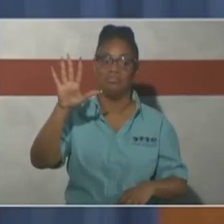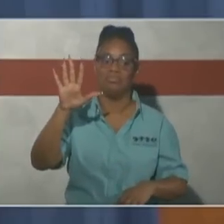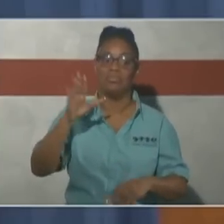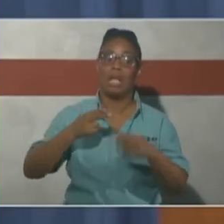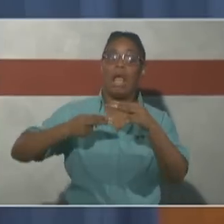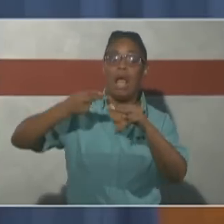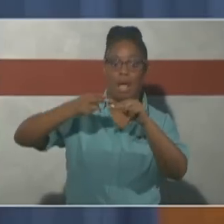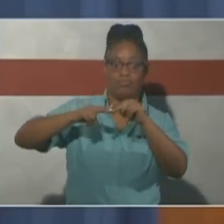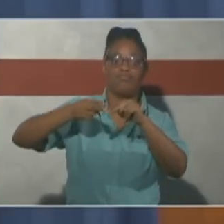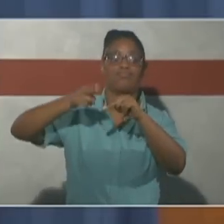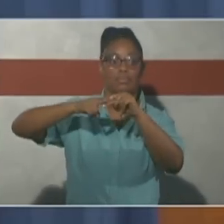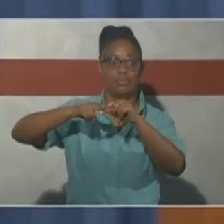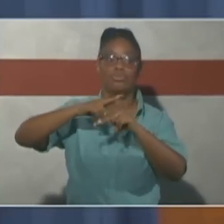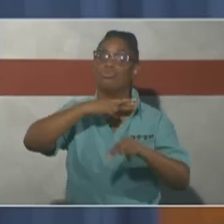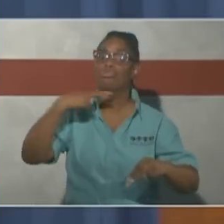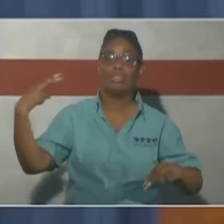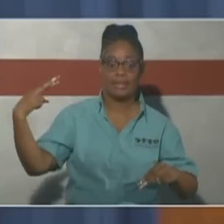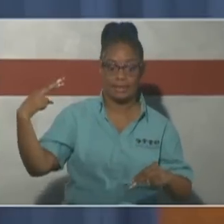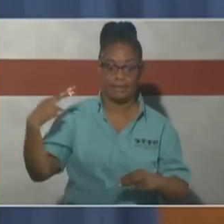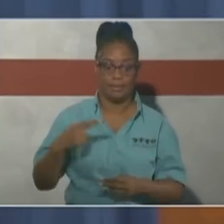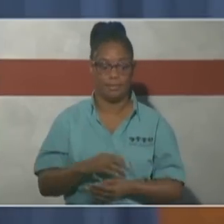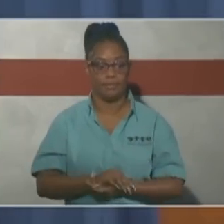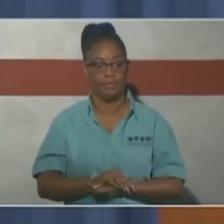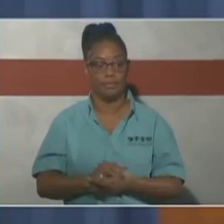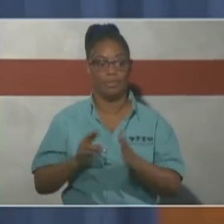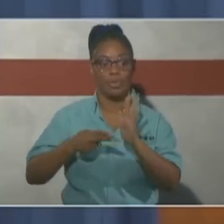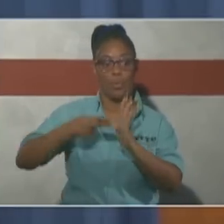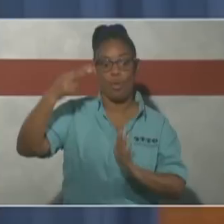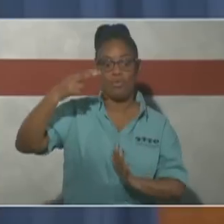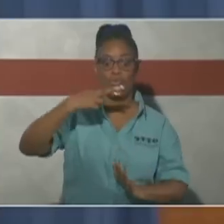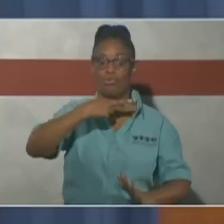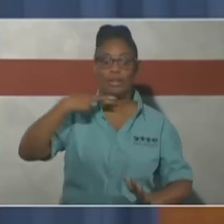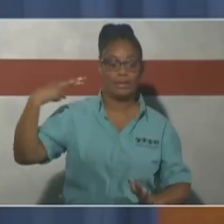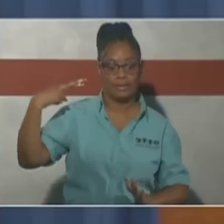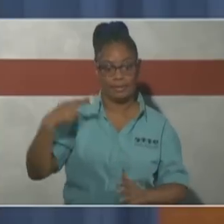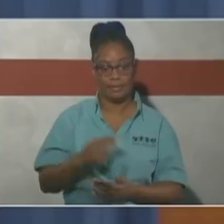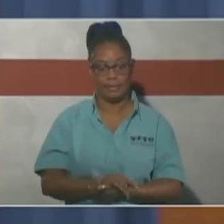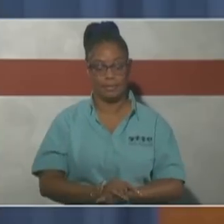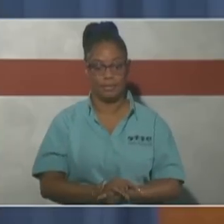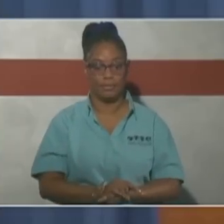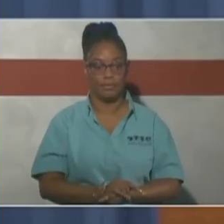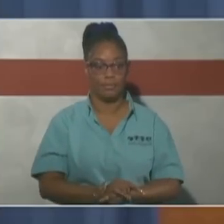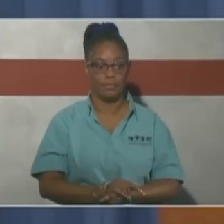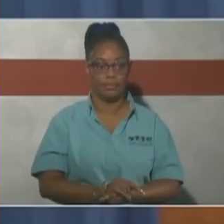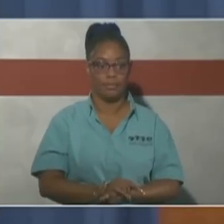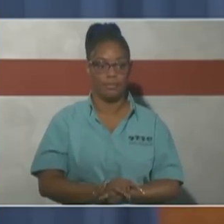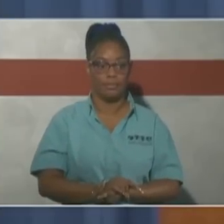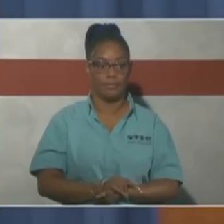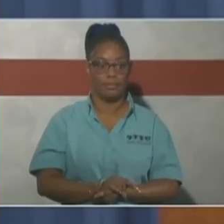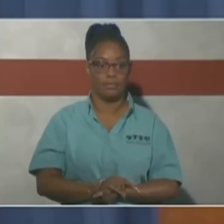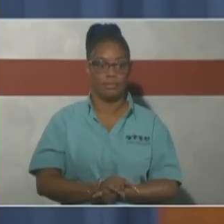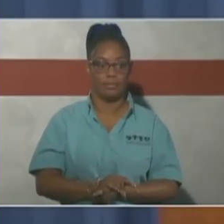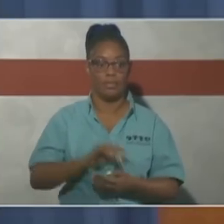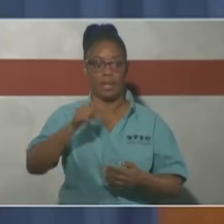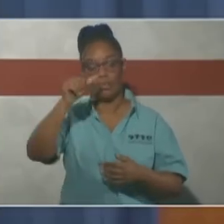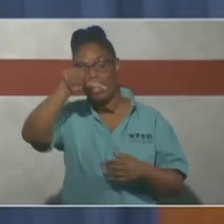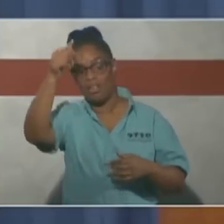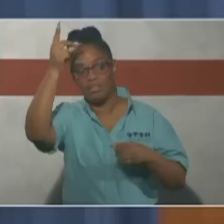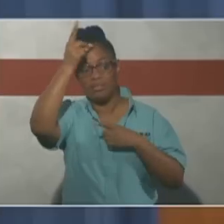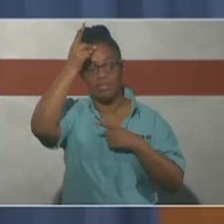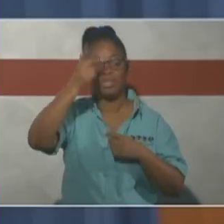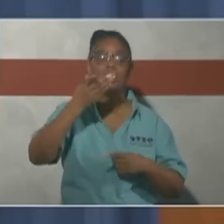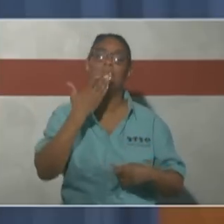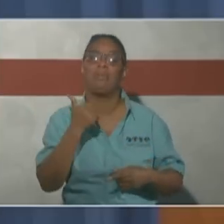Thank you, Honorable Prime Minister. So I think you said most of them already. But I want to hear from you. Okay, sure. So persons over 60